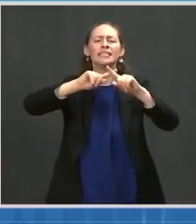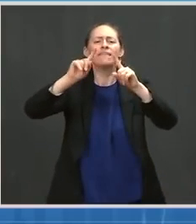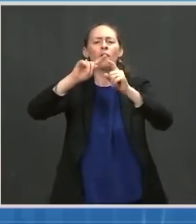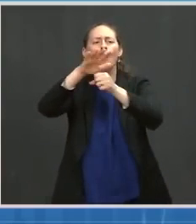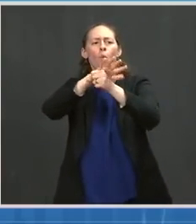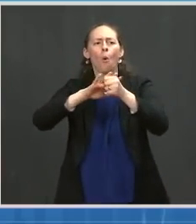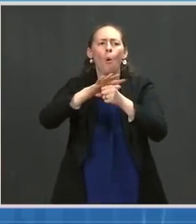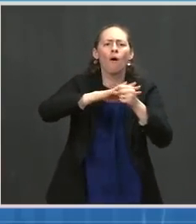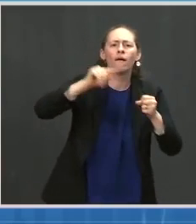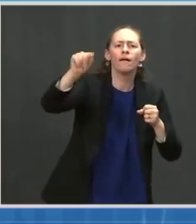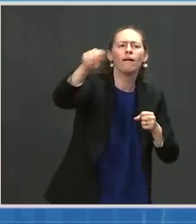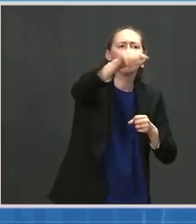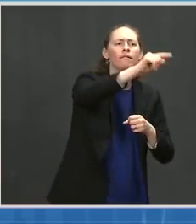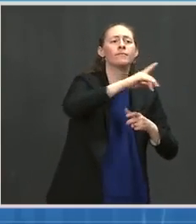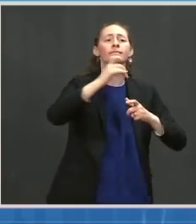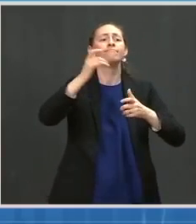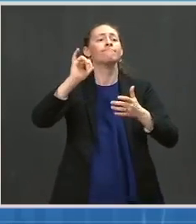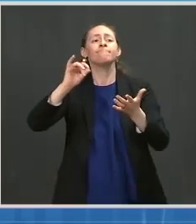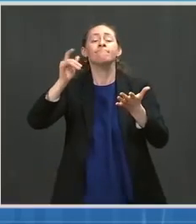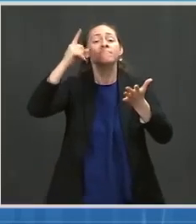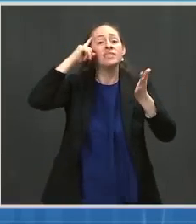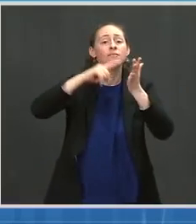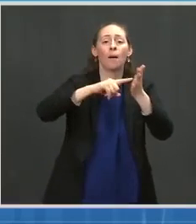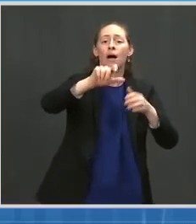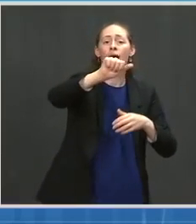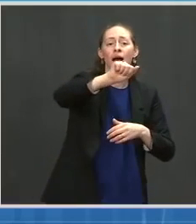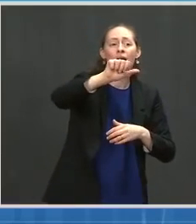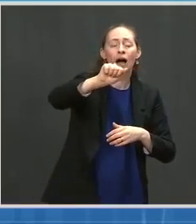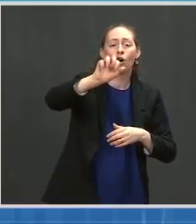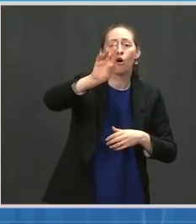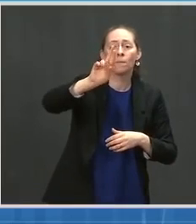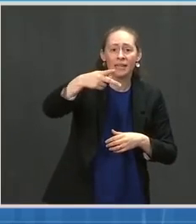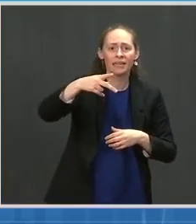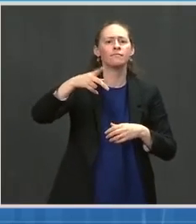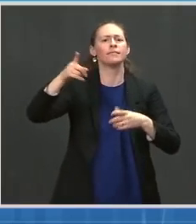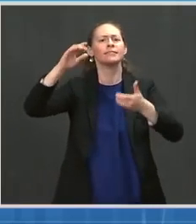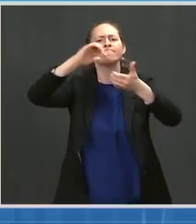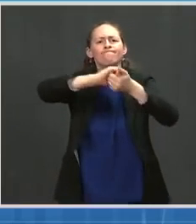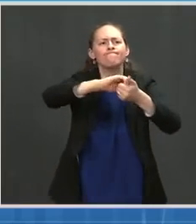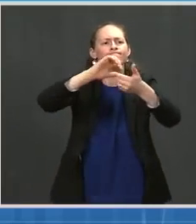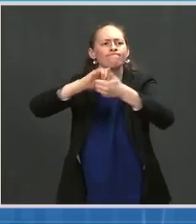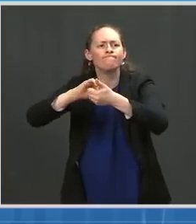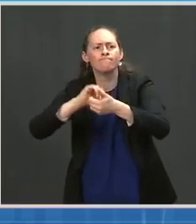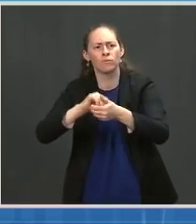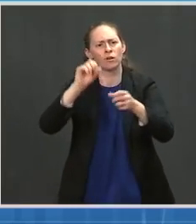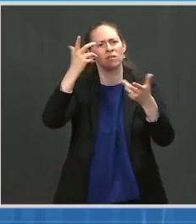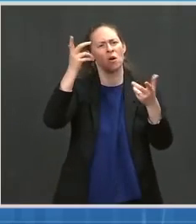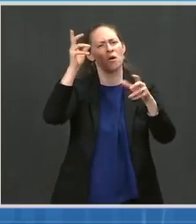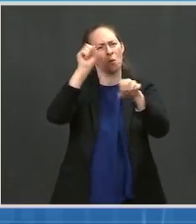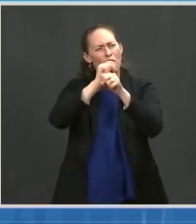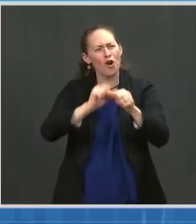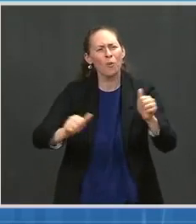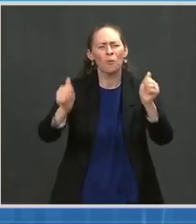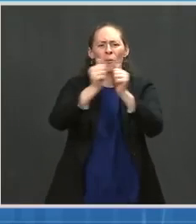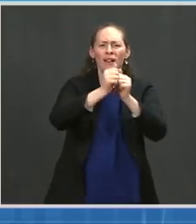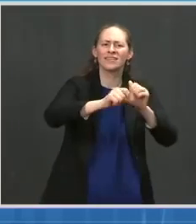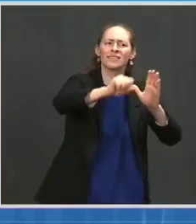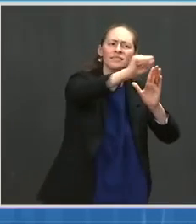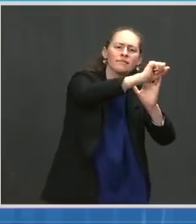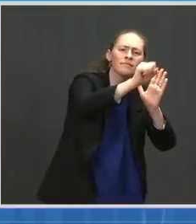with groups like AARP, the American Association of Retired People. We're working with faith organizations, all of which can